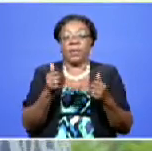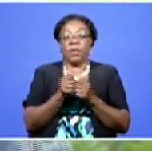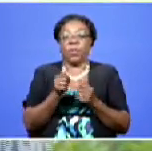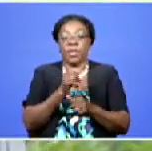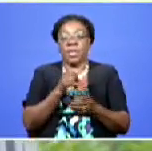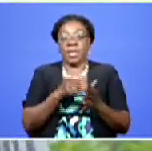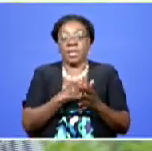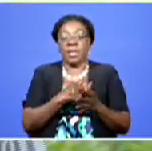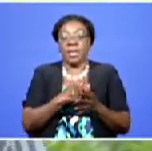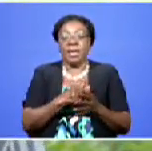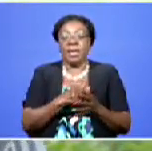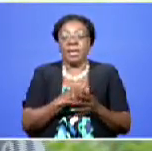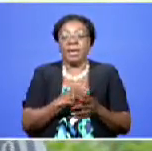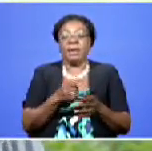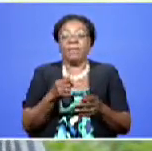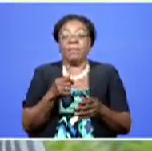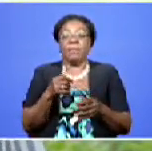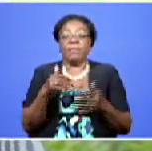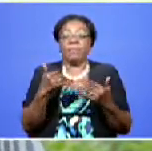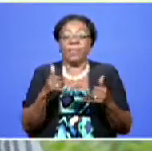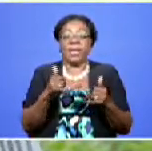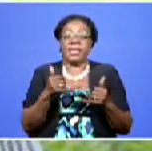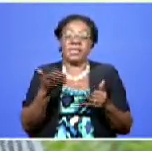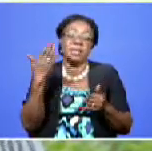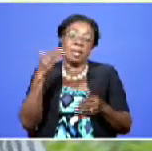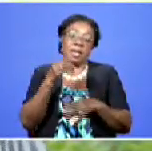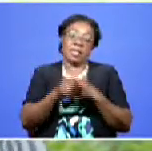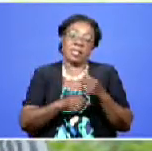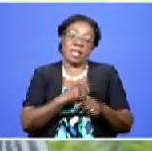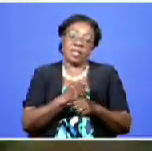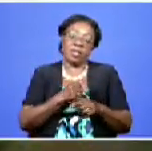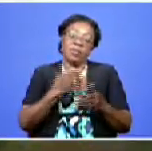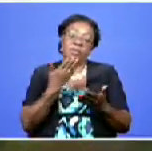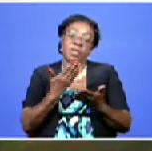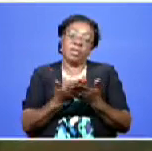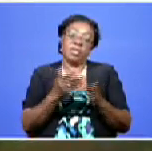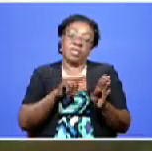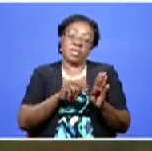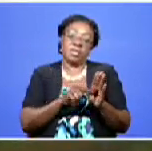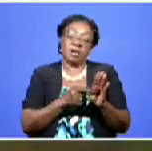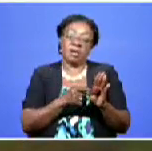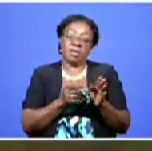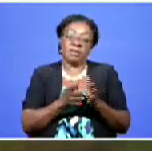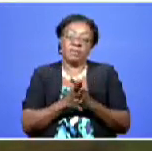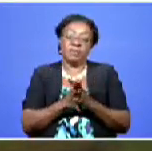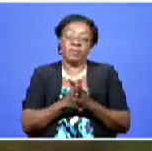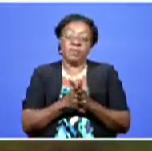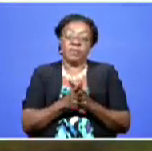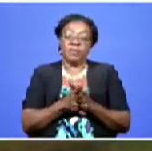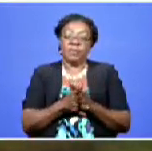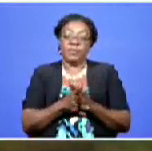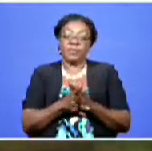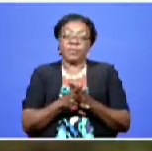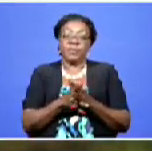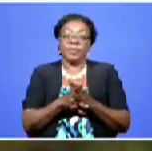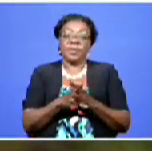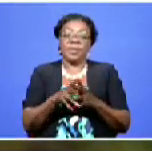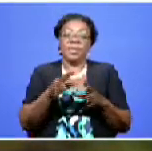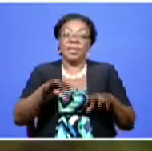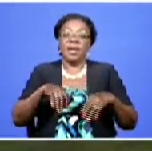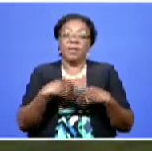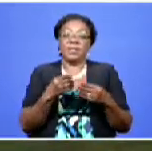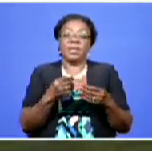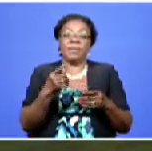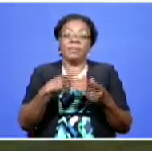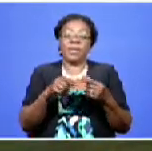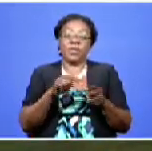haven't played since May last year, so it was a good start for the season for sure. Brushing off the cobwebs, I mean, how was it coming back on the greens for